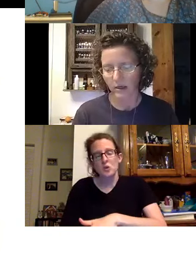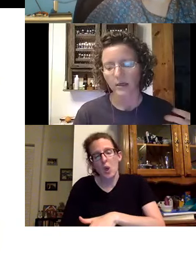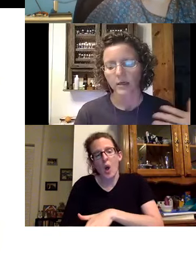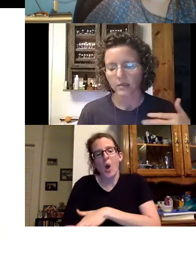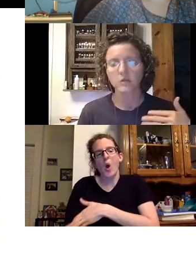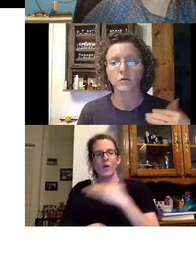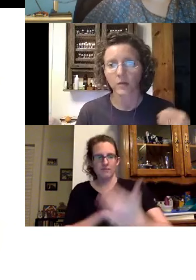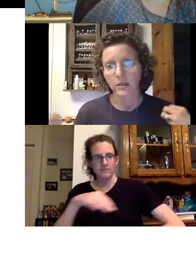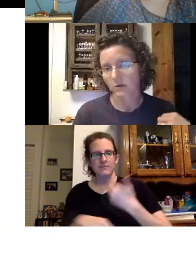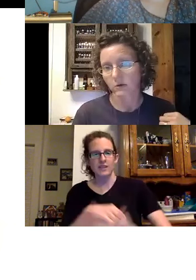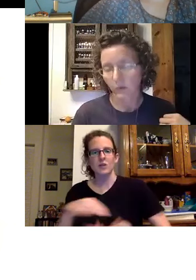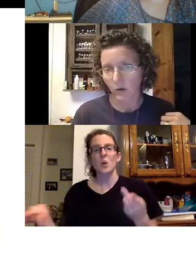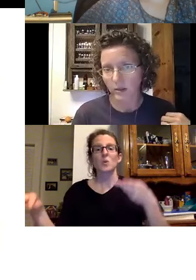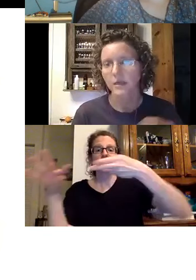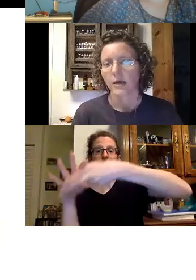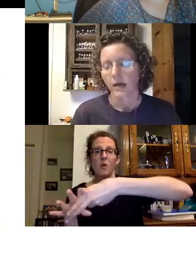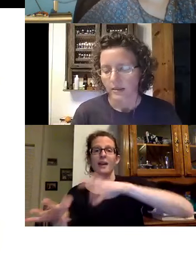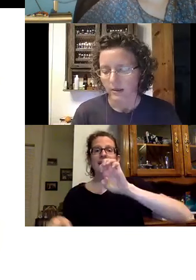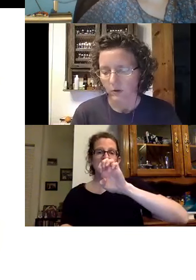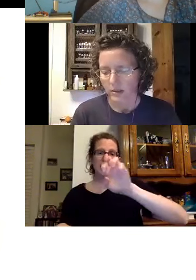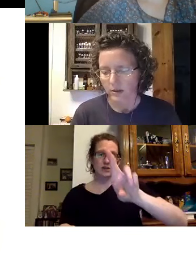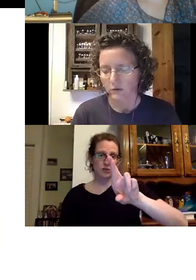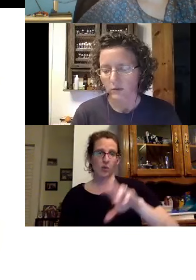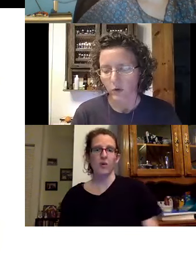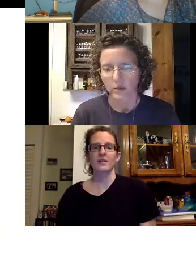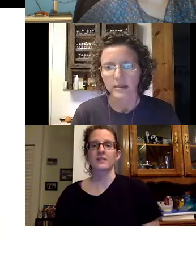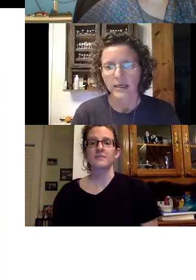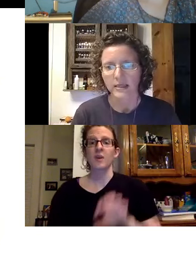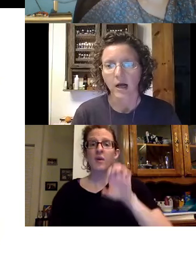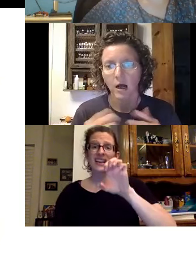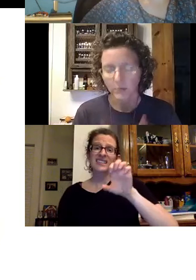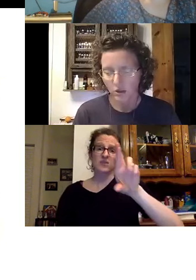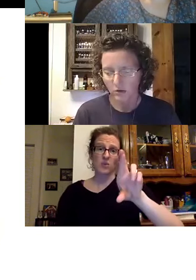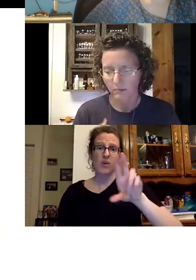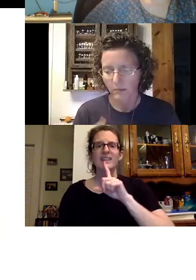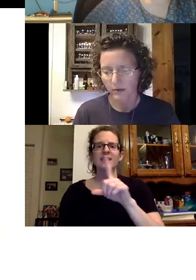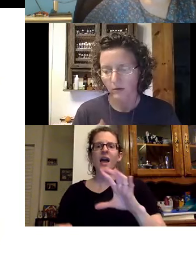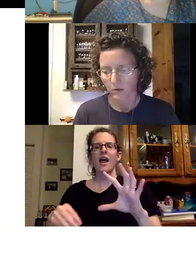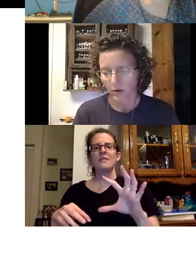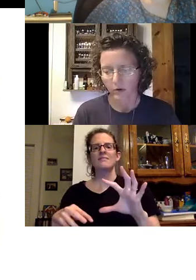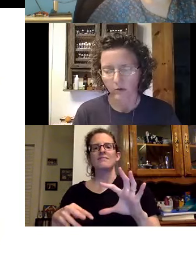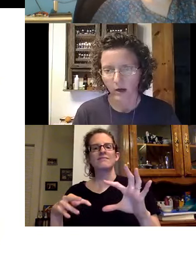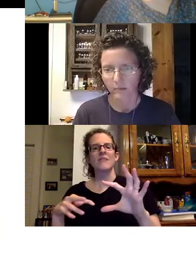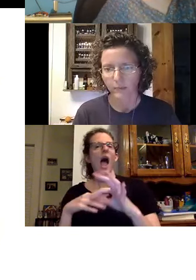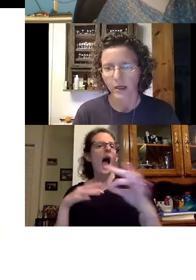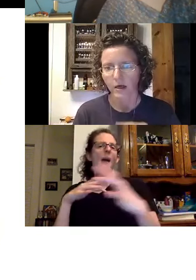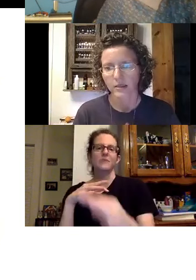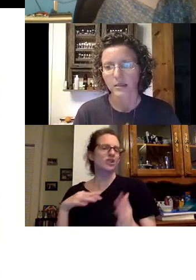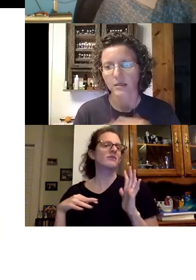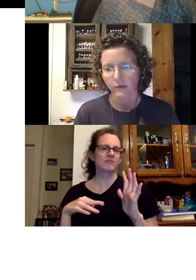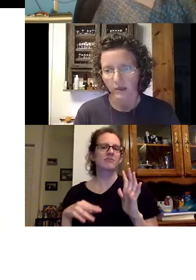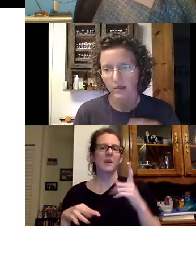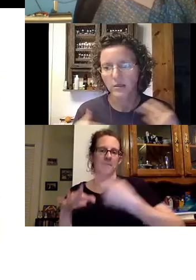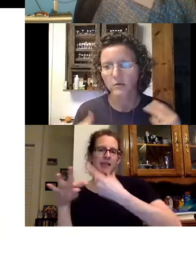lifestyle is to join Essential Rewards. So Essential Rewards is an optional monthly ordering program. It